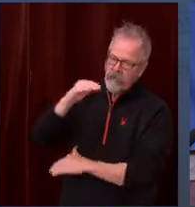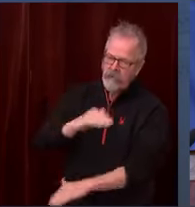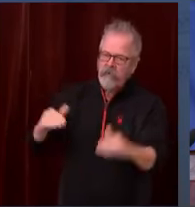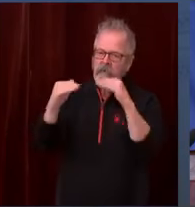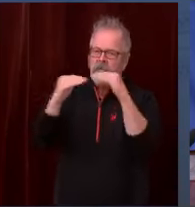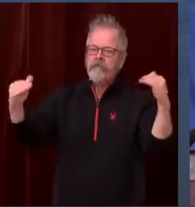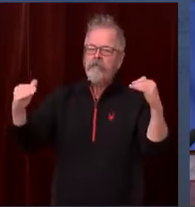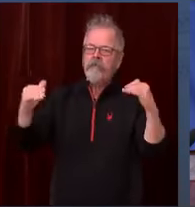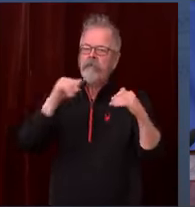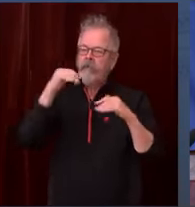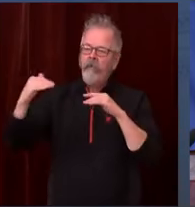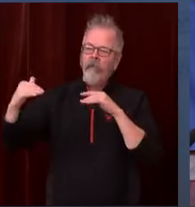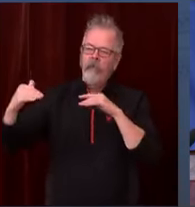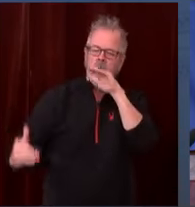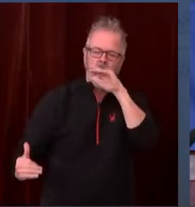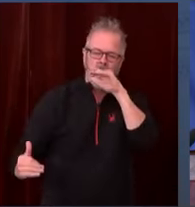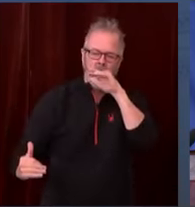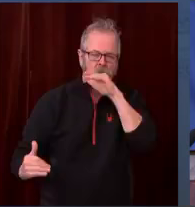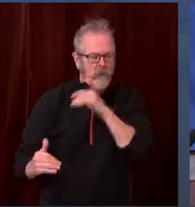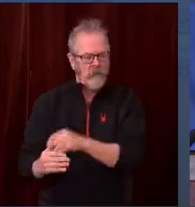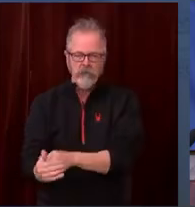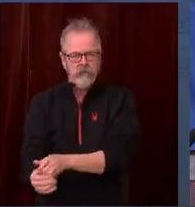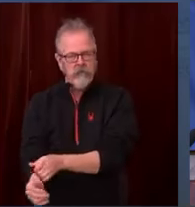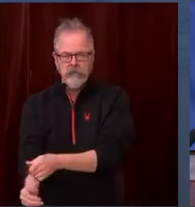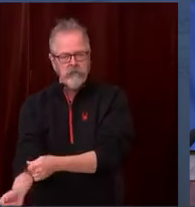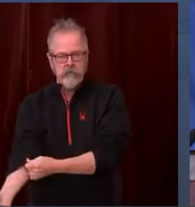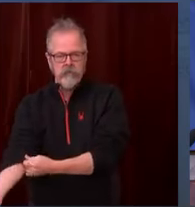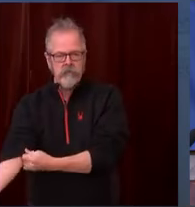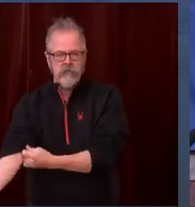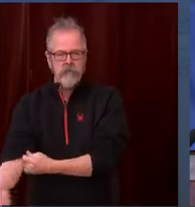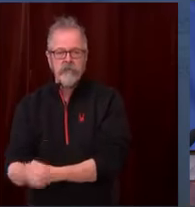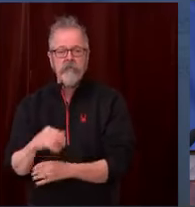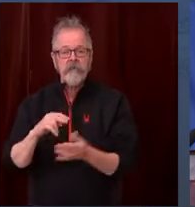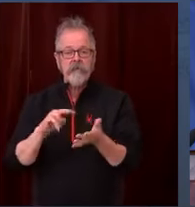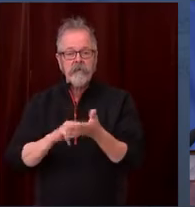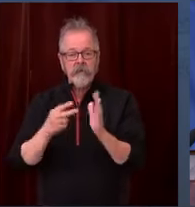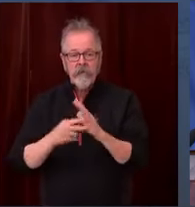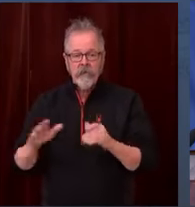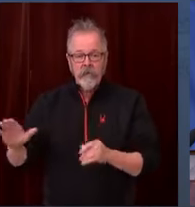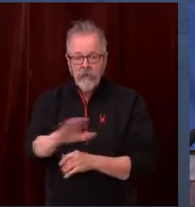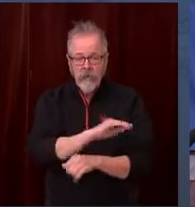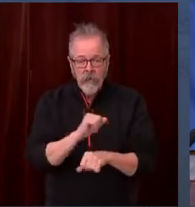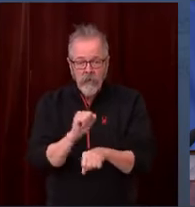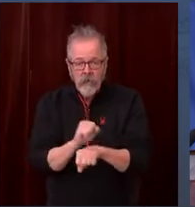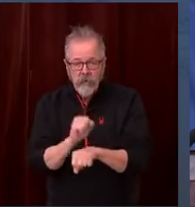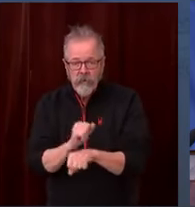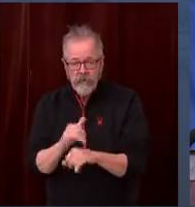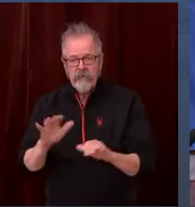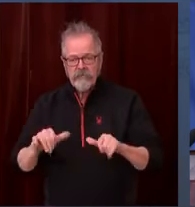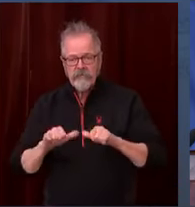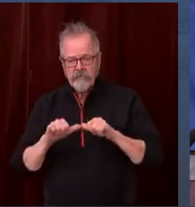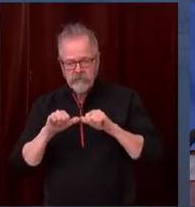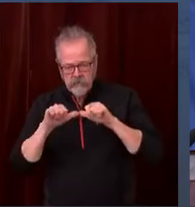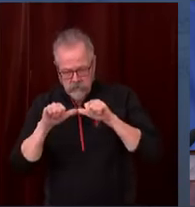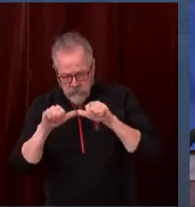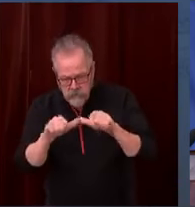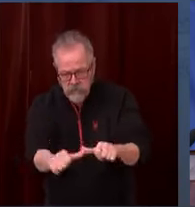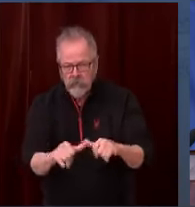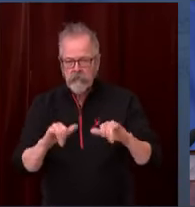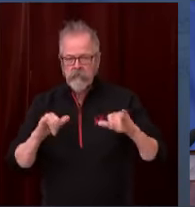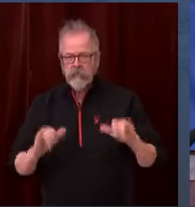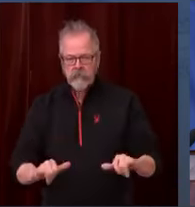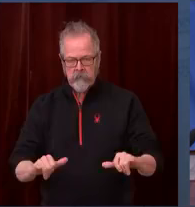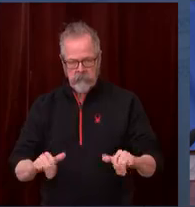There are exceptions to this pause. A joint health department or health district would be allowed to terminate their